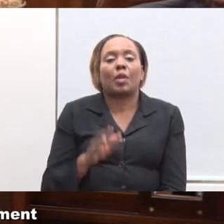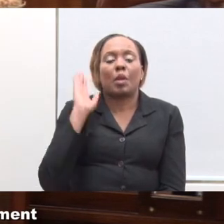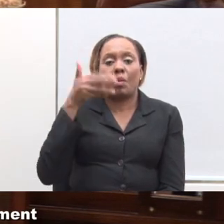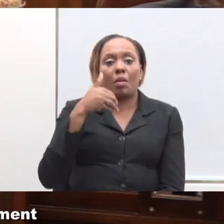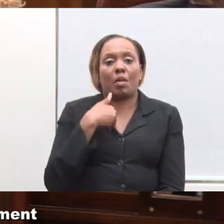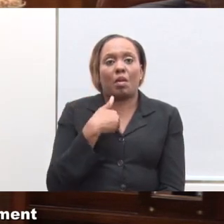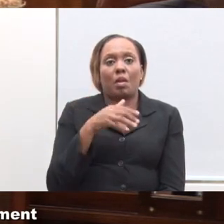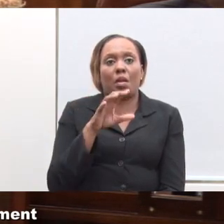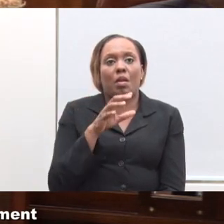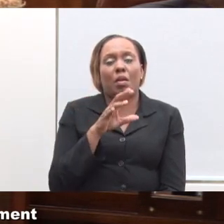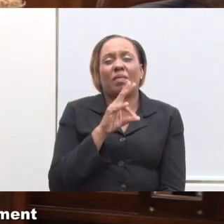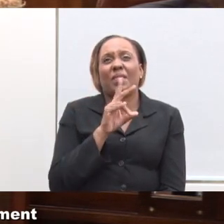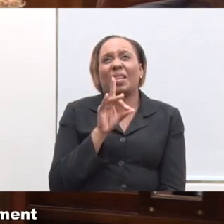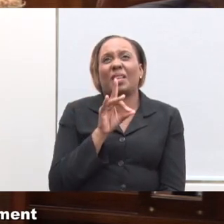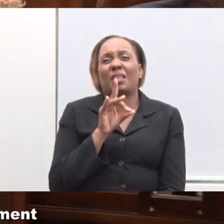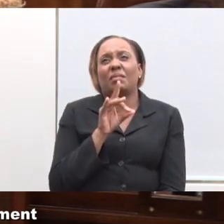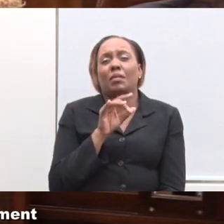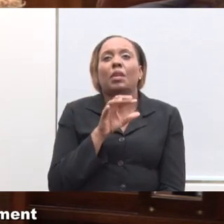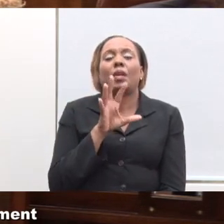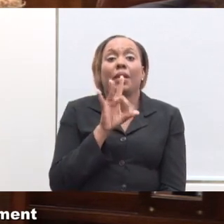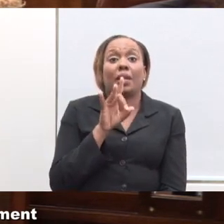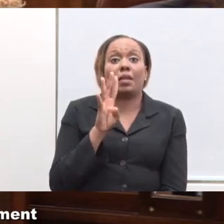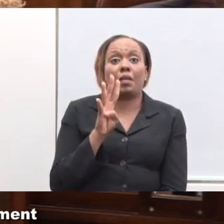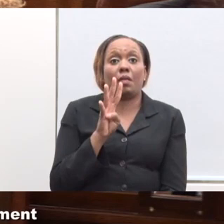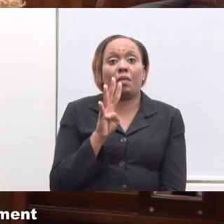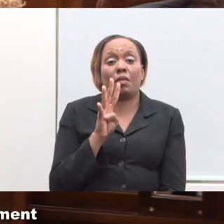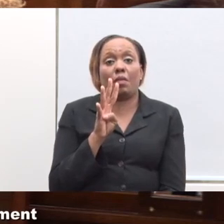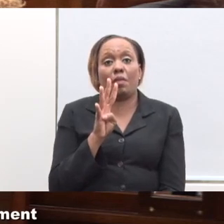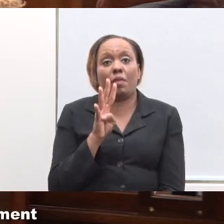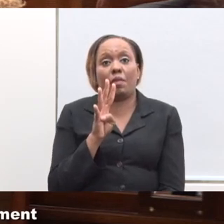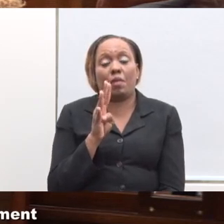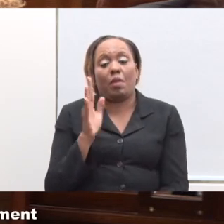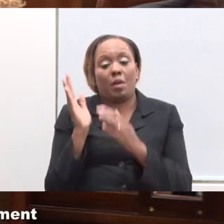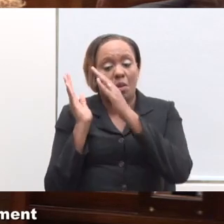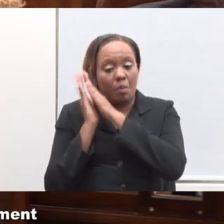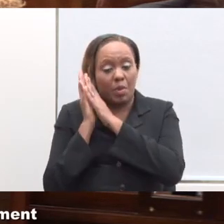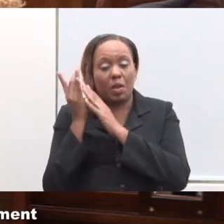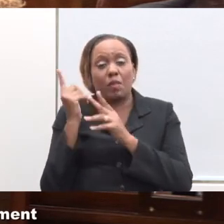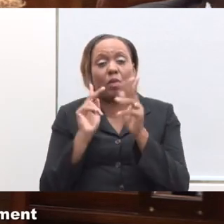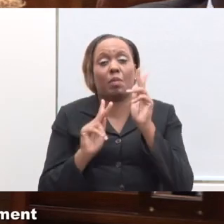84 primary care critical beds, and we will have just about